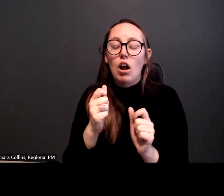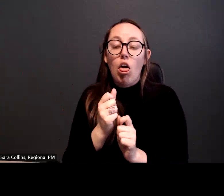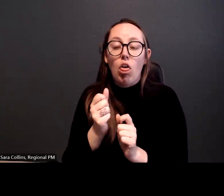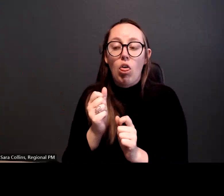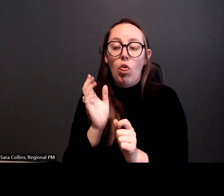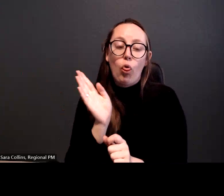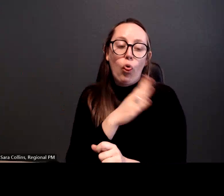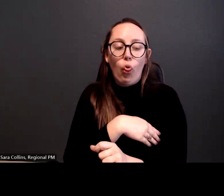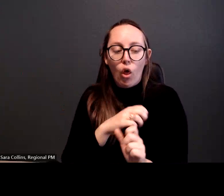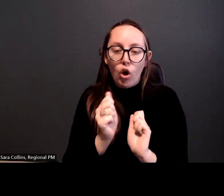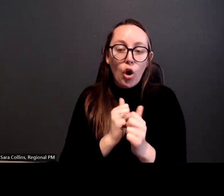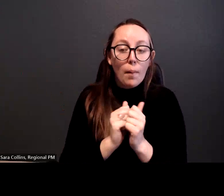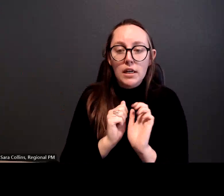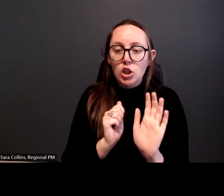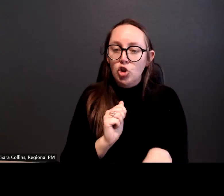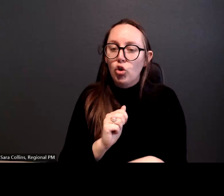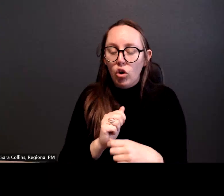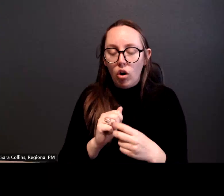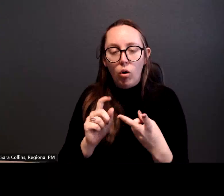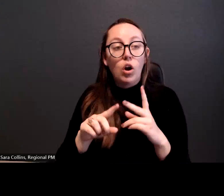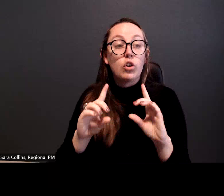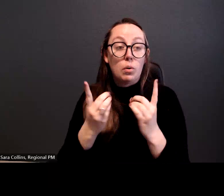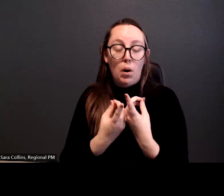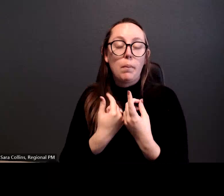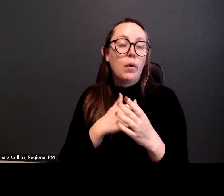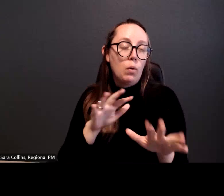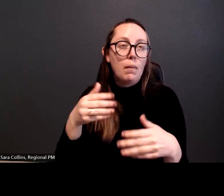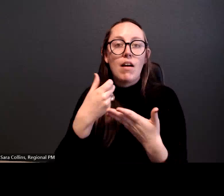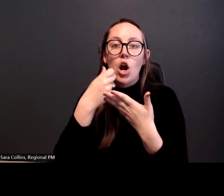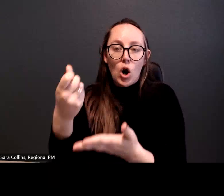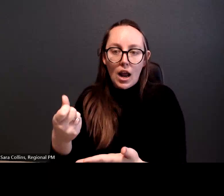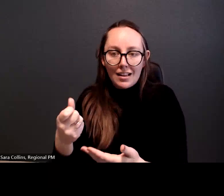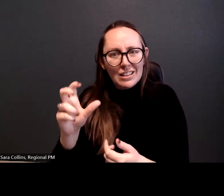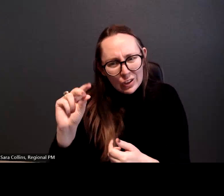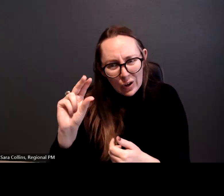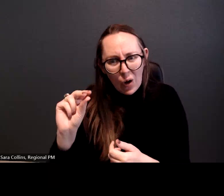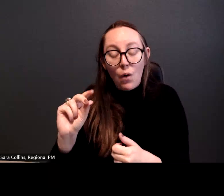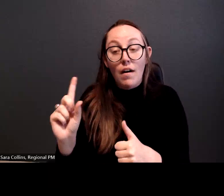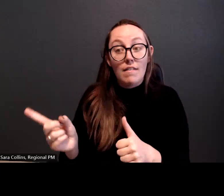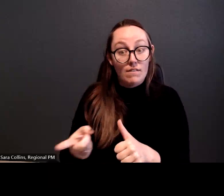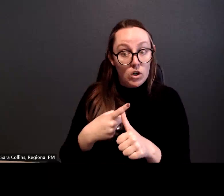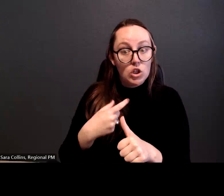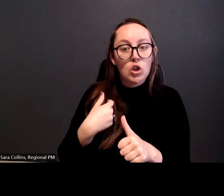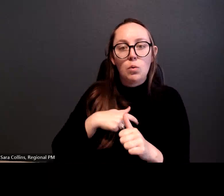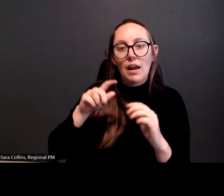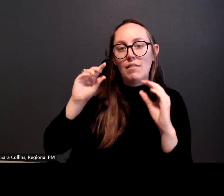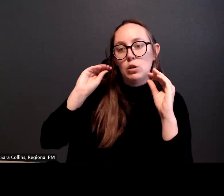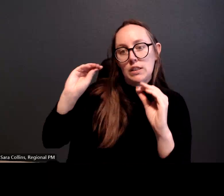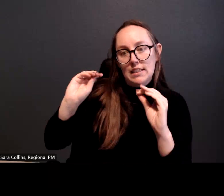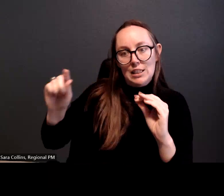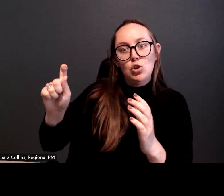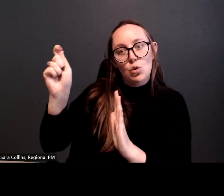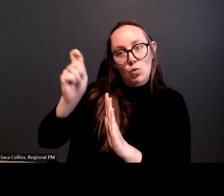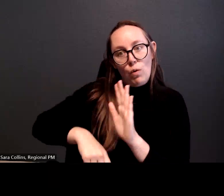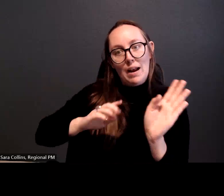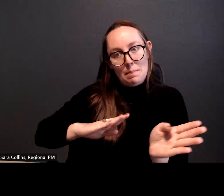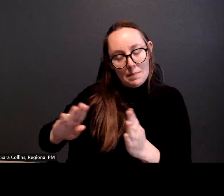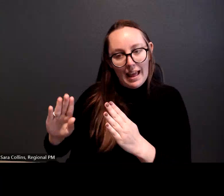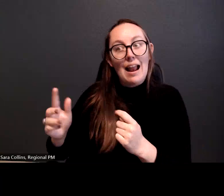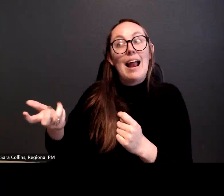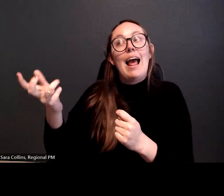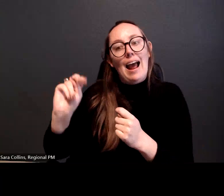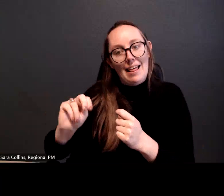grant maker. Let's, you know, teach y'all to write a plan first before we have you handing out grants. The Telecommunications